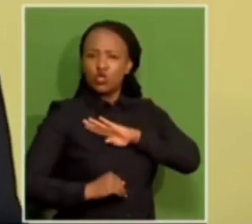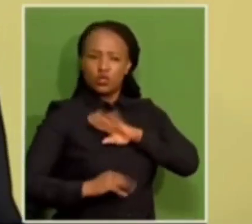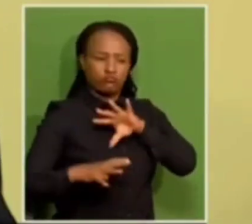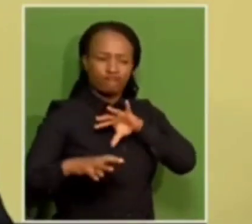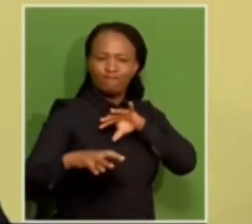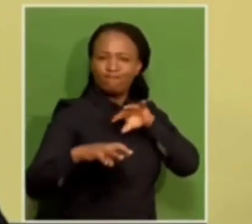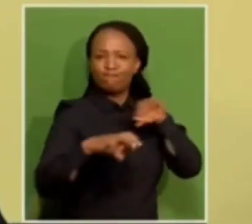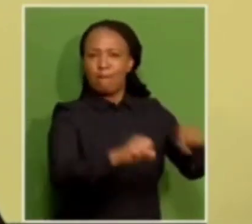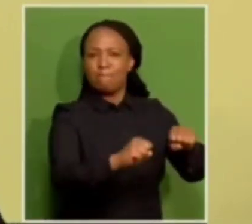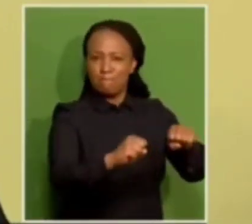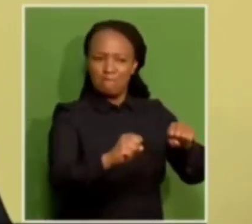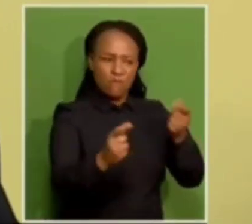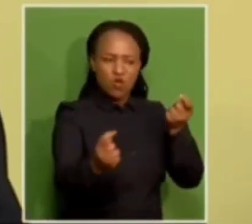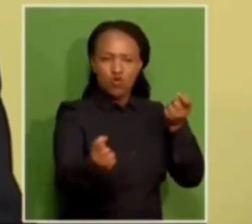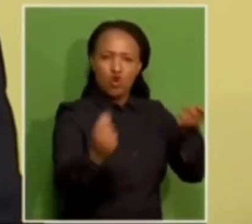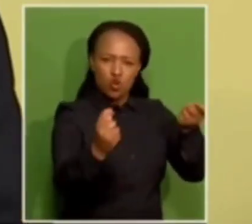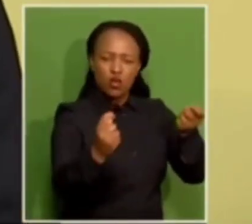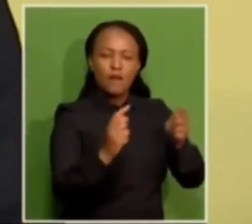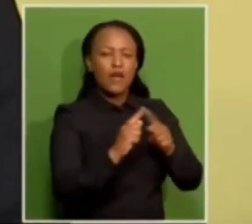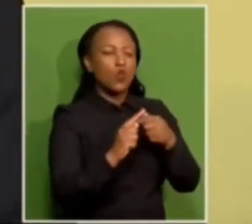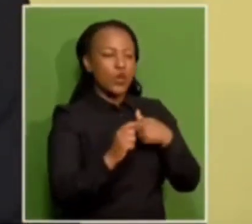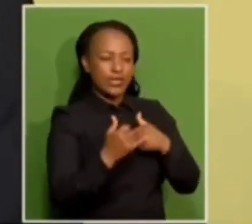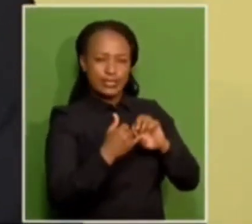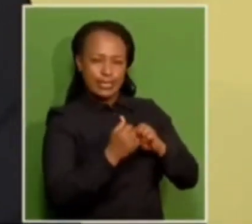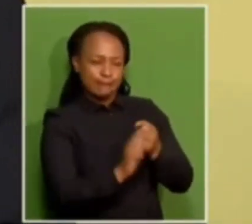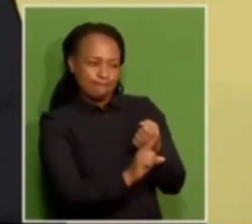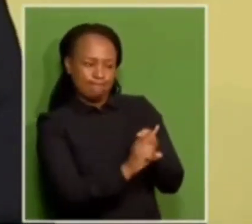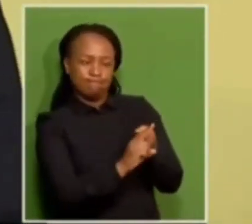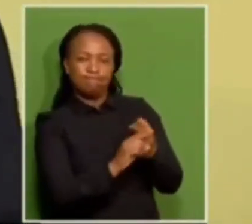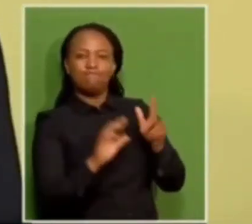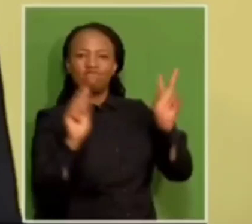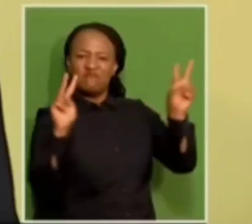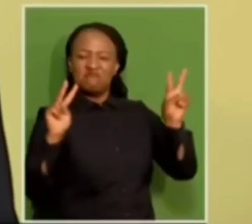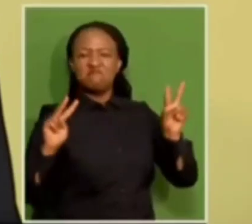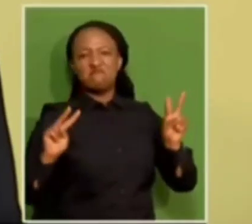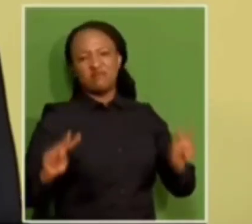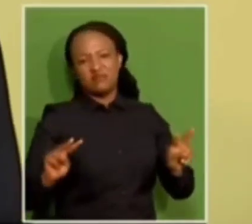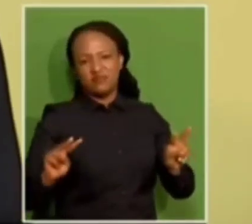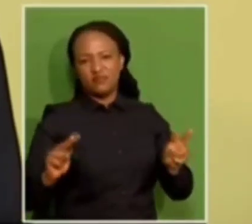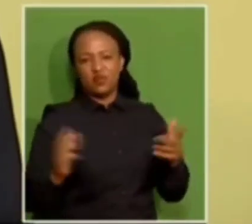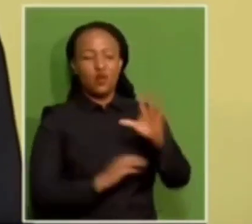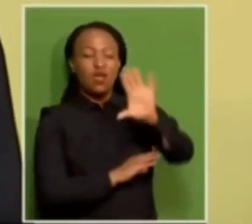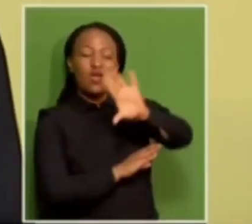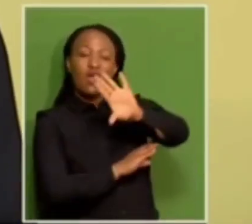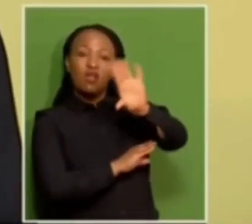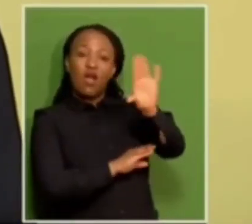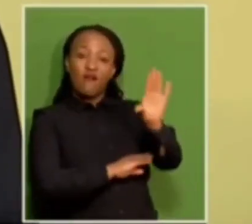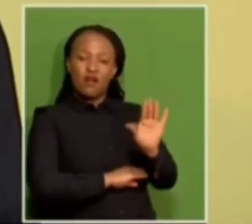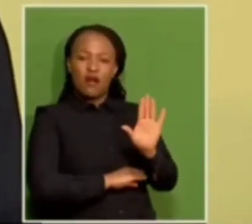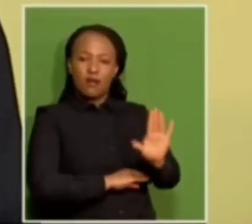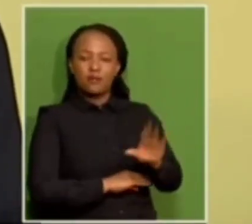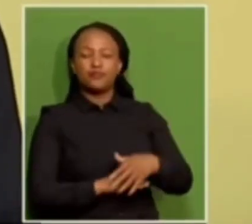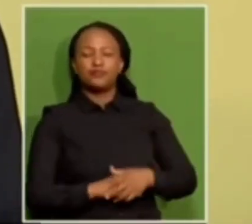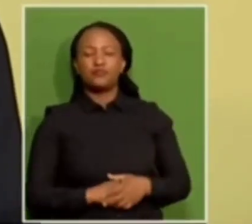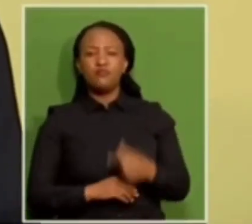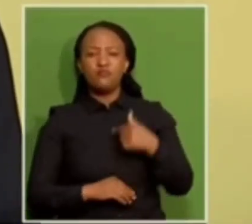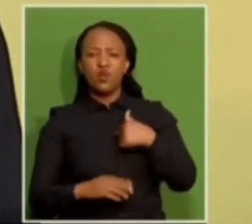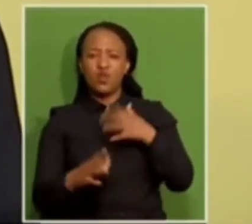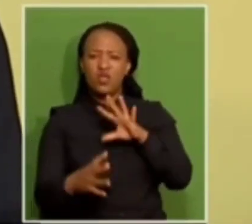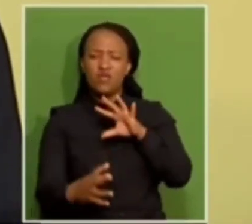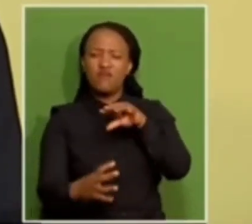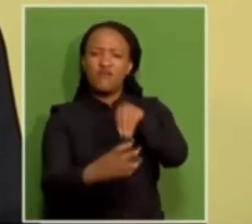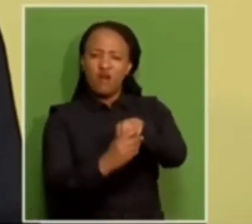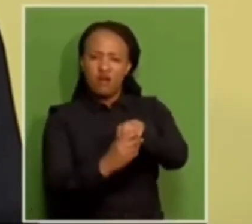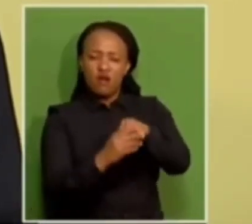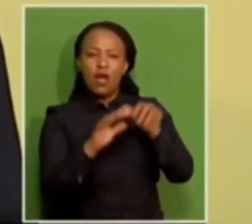coups South Africa is directly involved in a number of efforts to bring peace to Africa